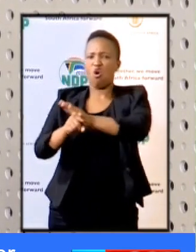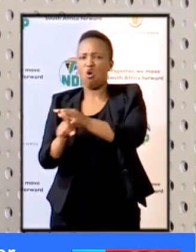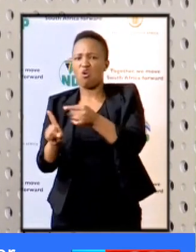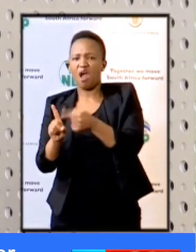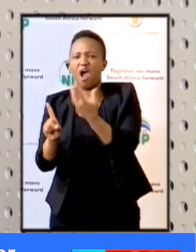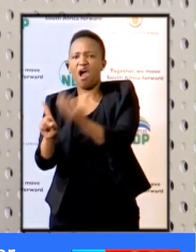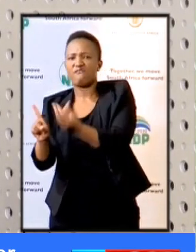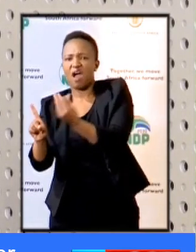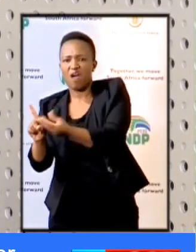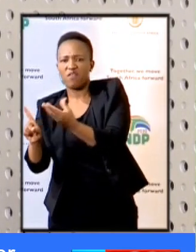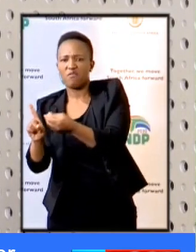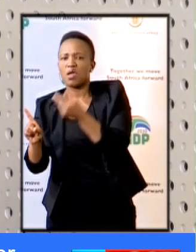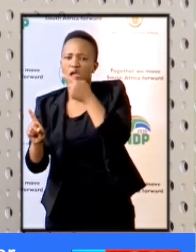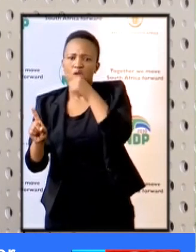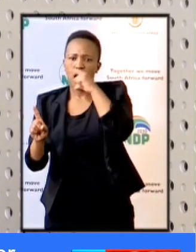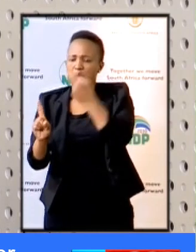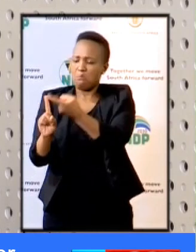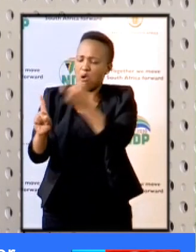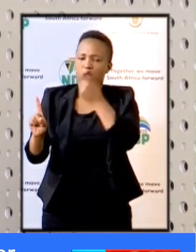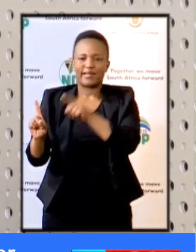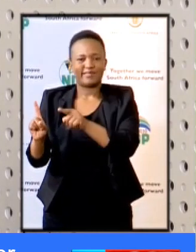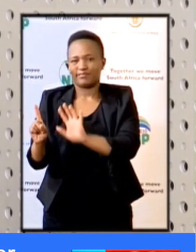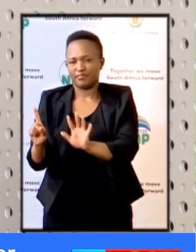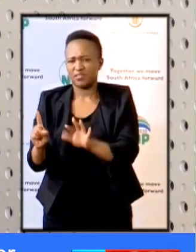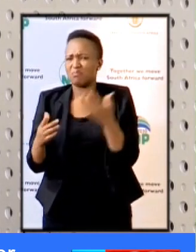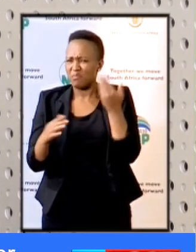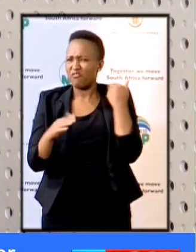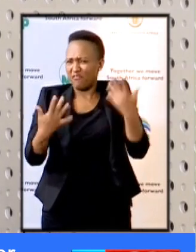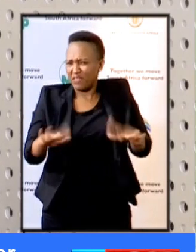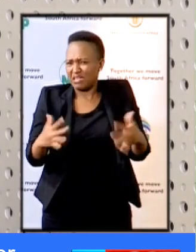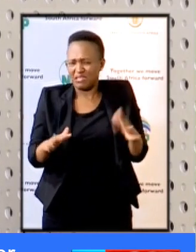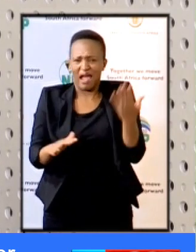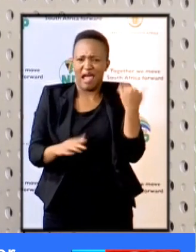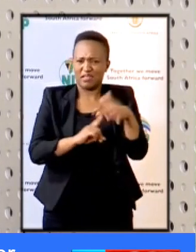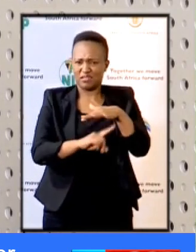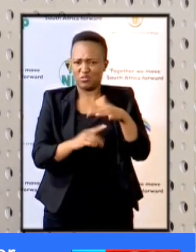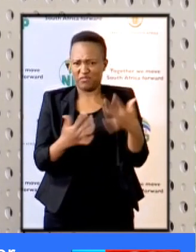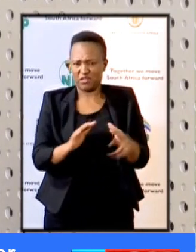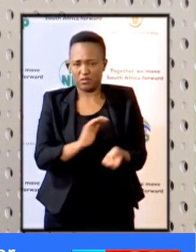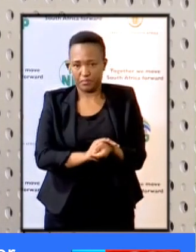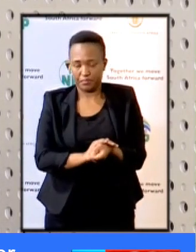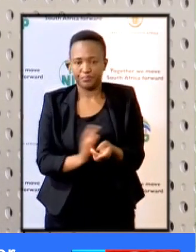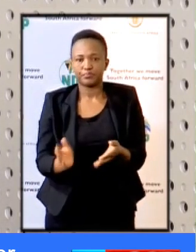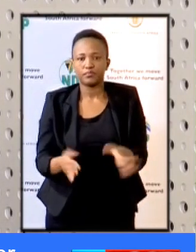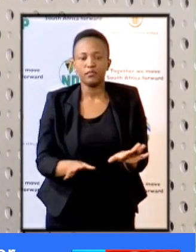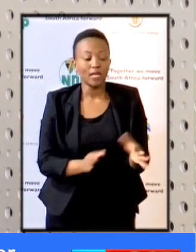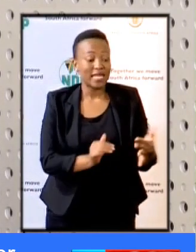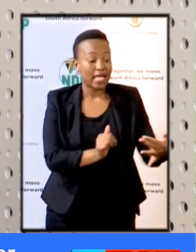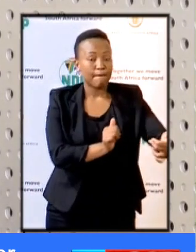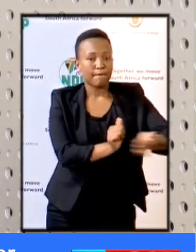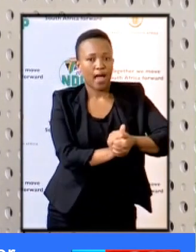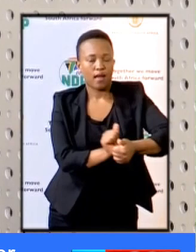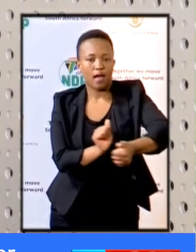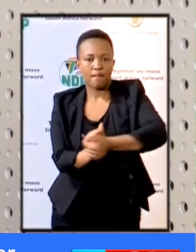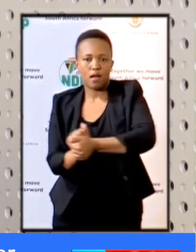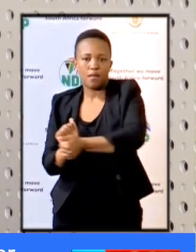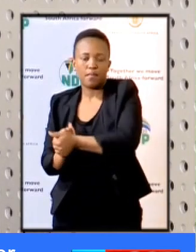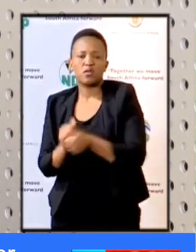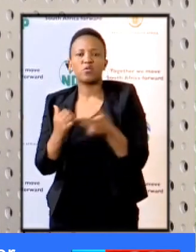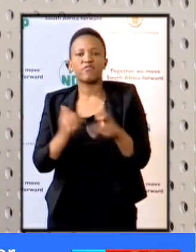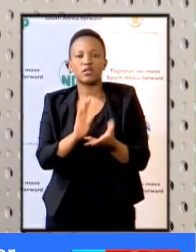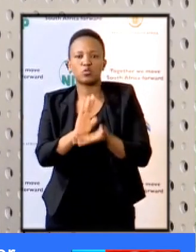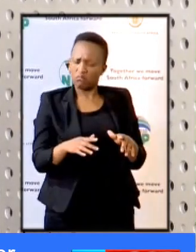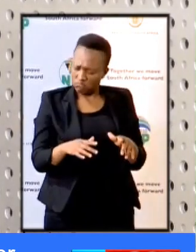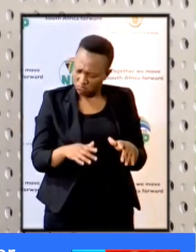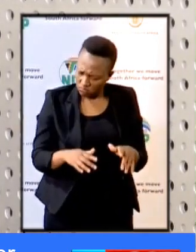it's also to up our game around partnerships with the NGOs that we work with, but we've had to sit on our